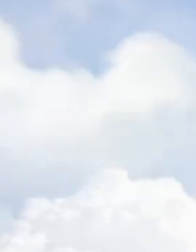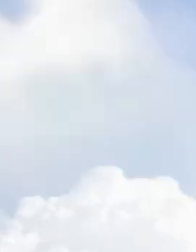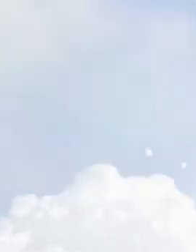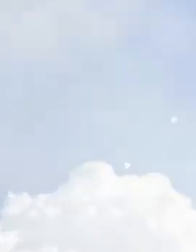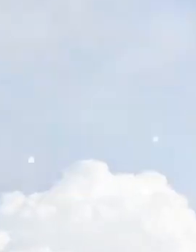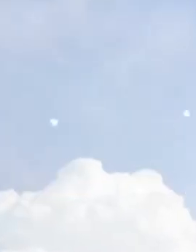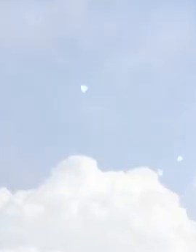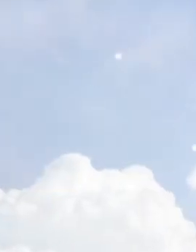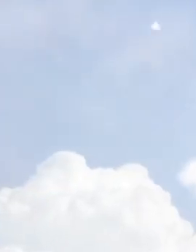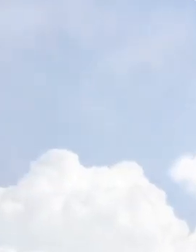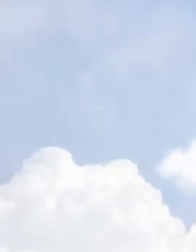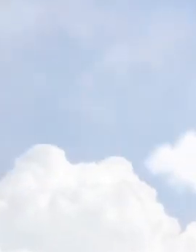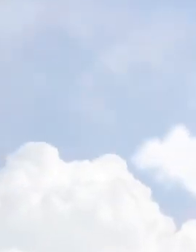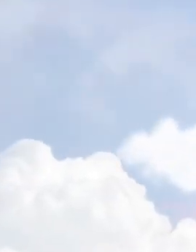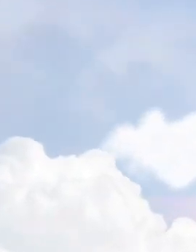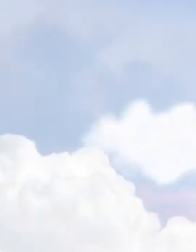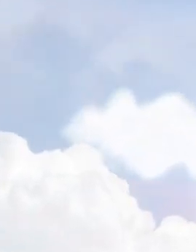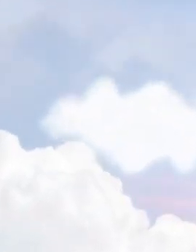if